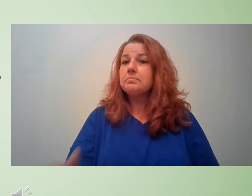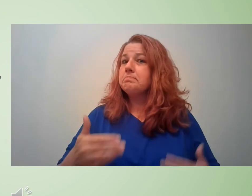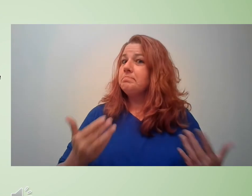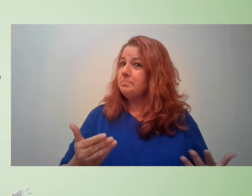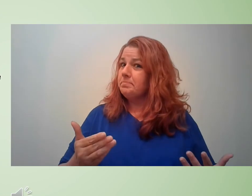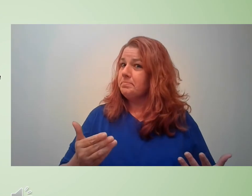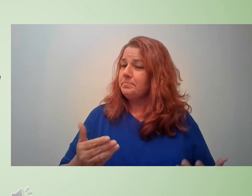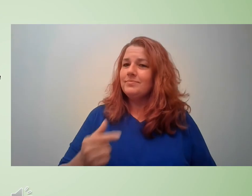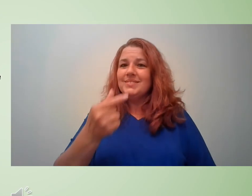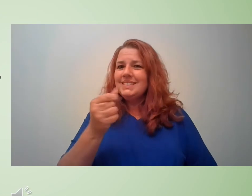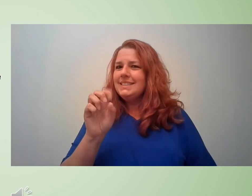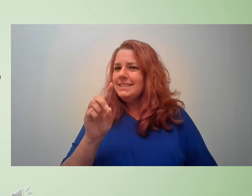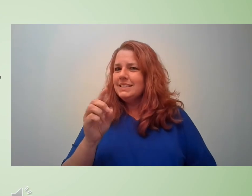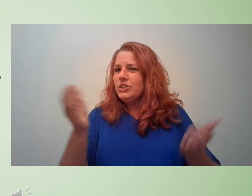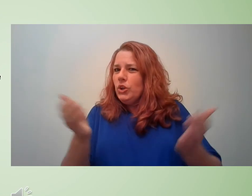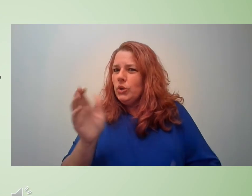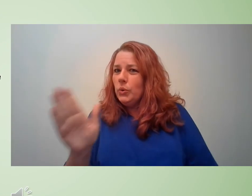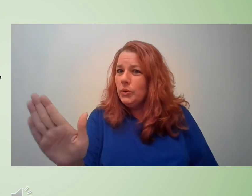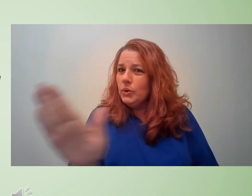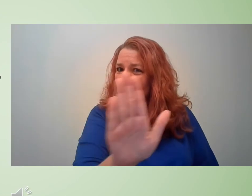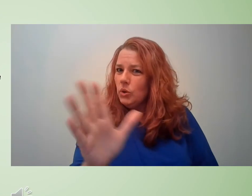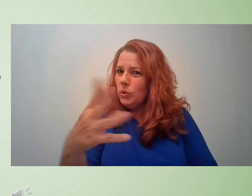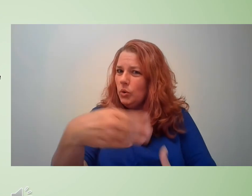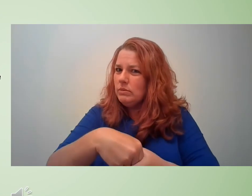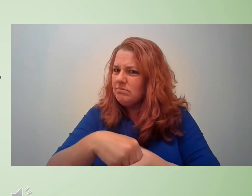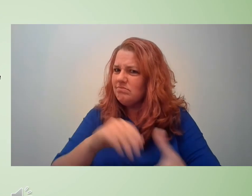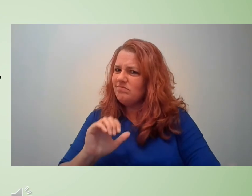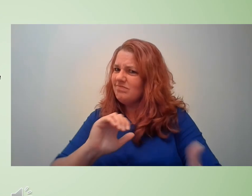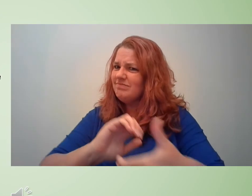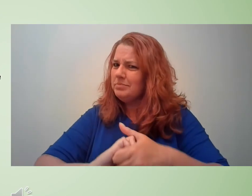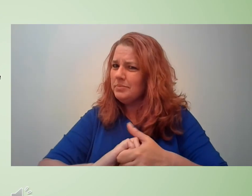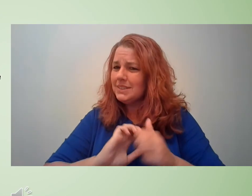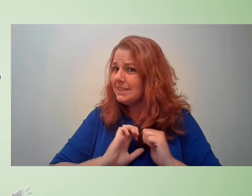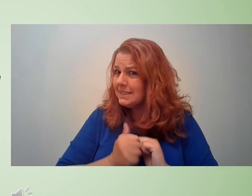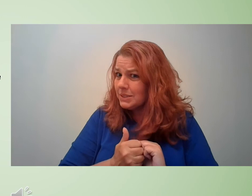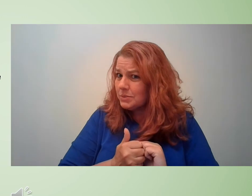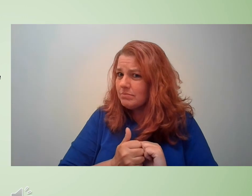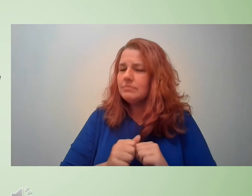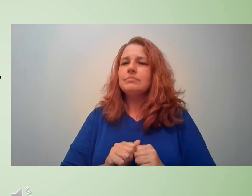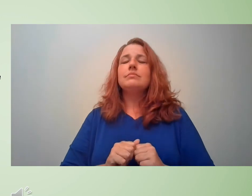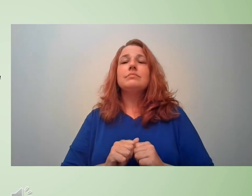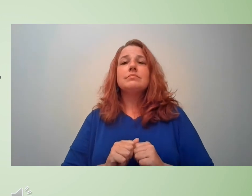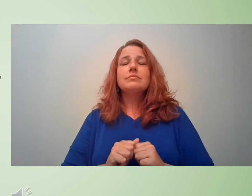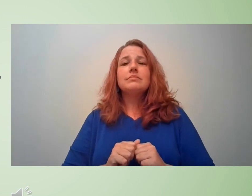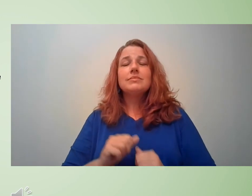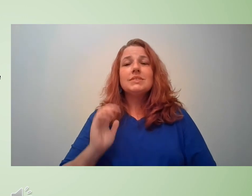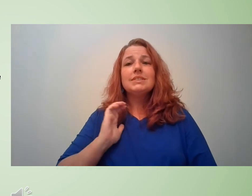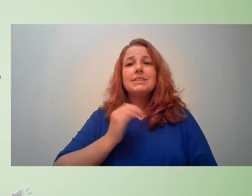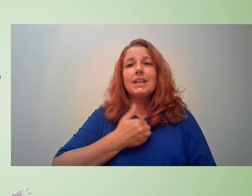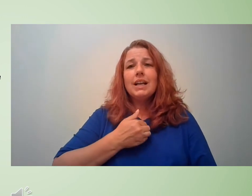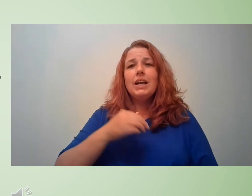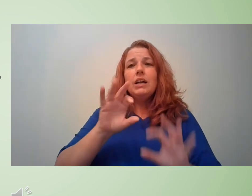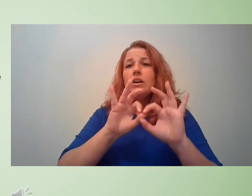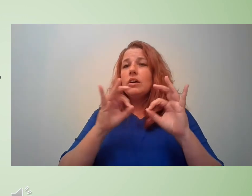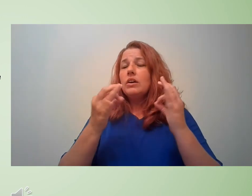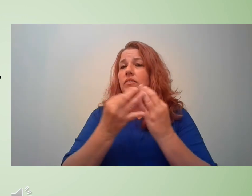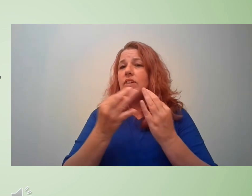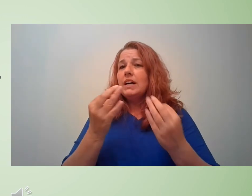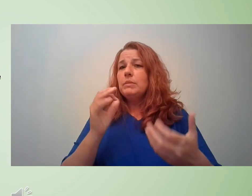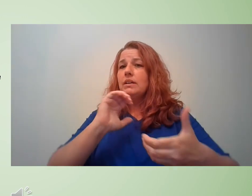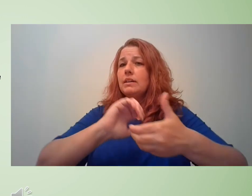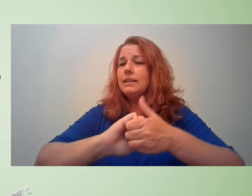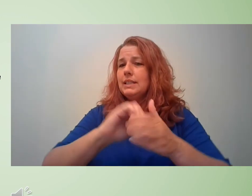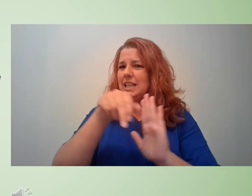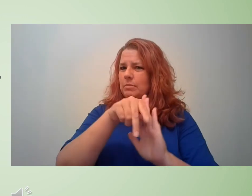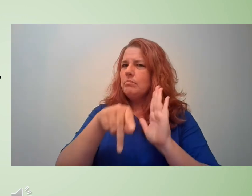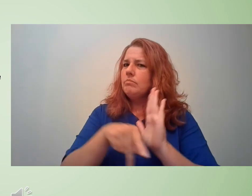So how does GSD encourage family engagement? Many ways are outlined in the GSD Family Engagement Policy. This policy,